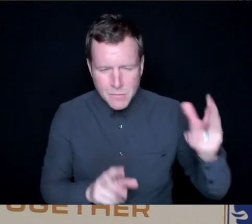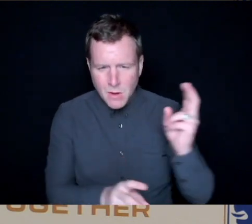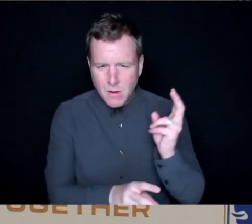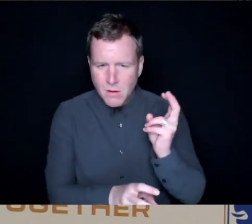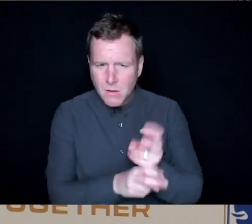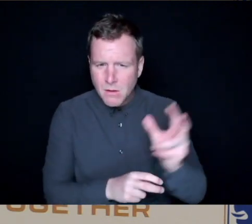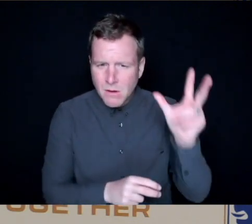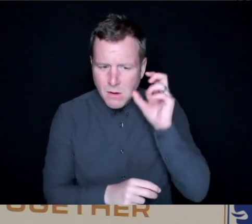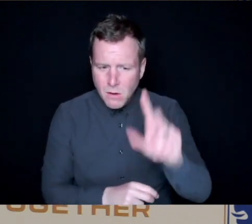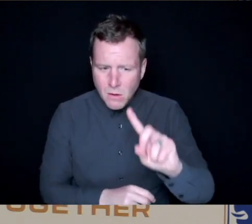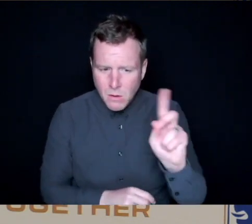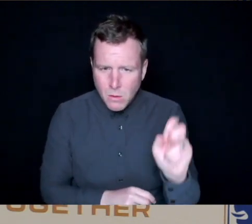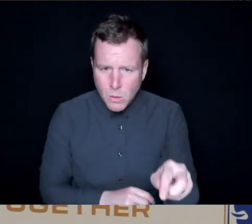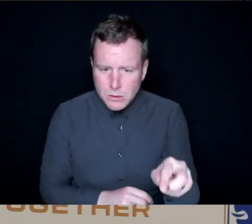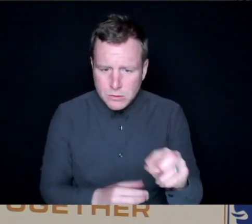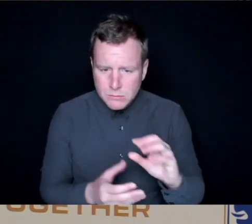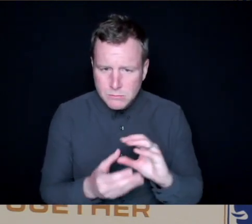next.